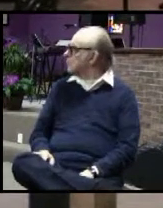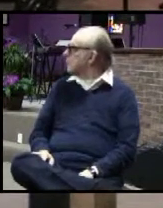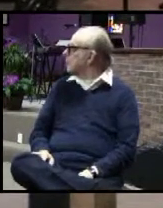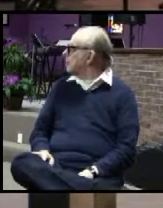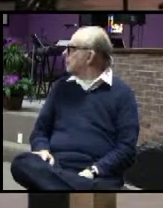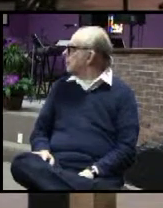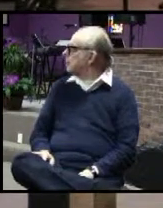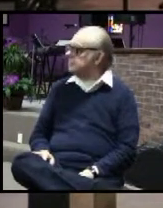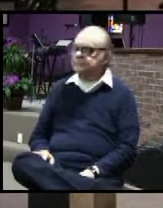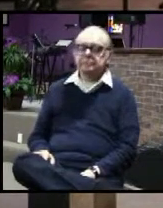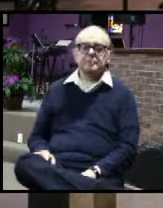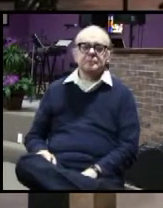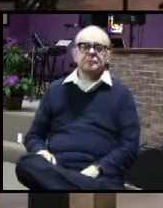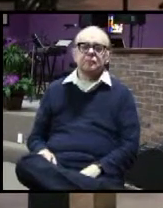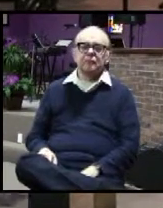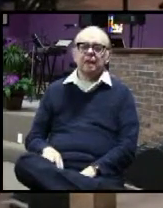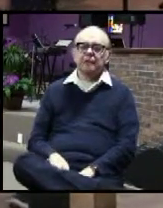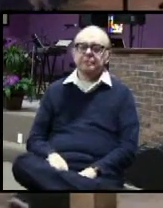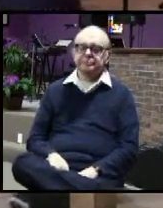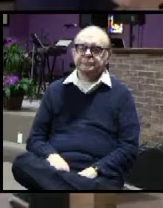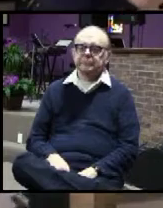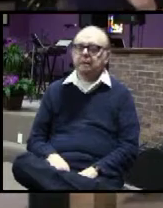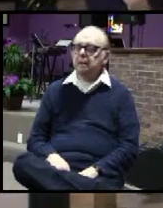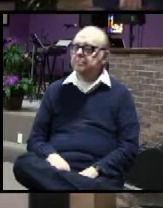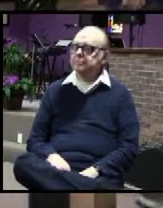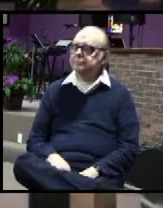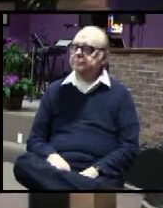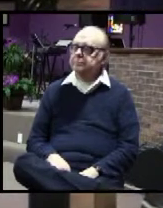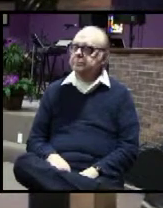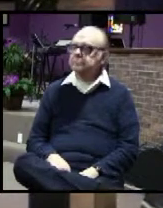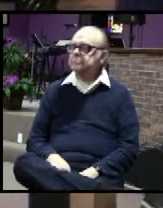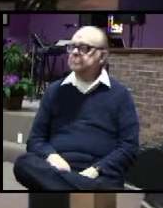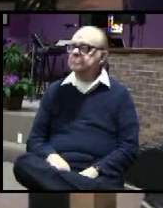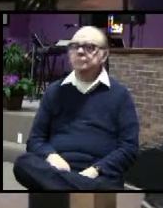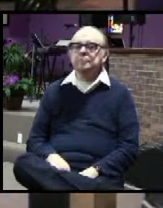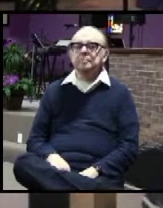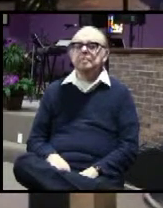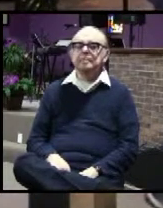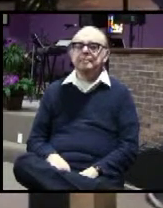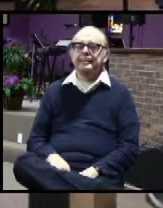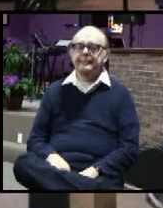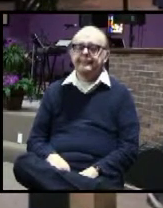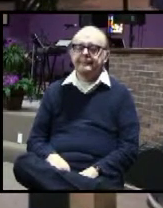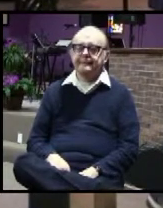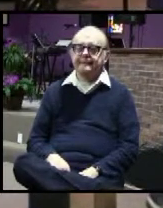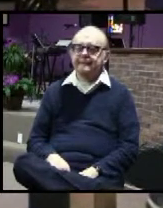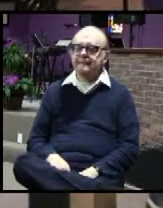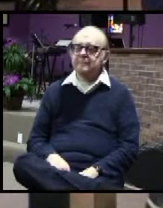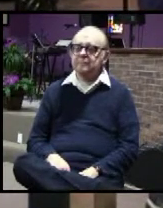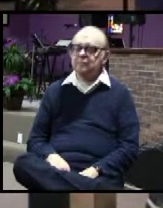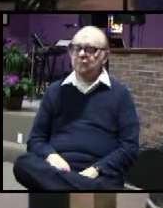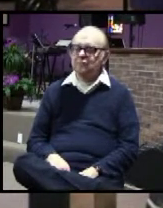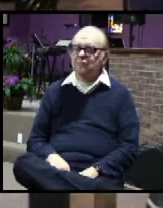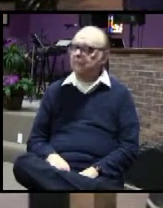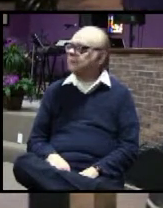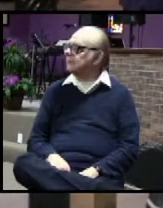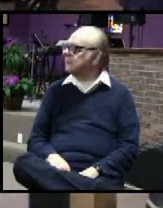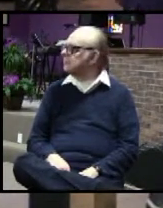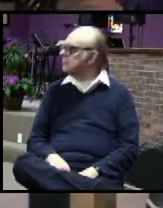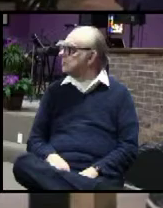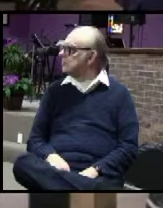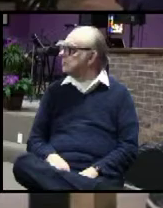I sit in Hamilton on fire one time. I know it. Remember that? Yes. I got in trouble. Wow, what's in there? Candle.